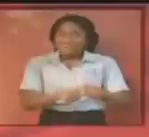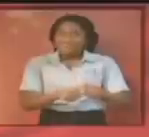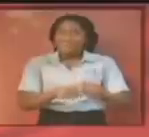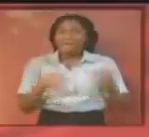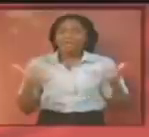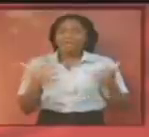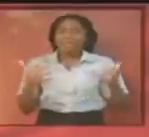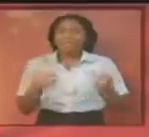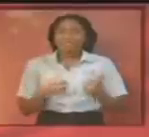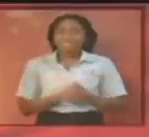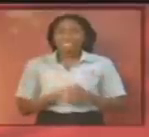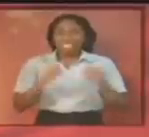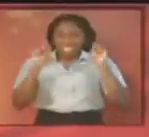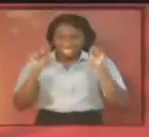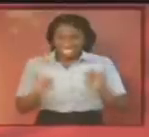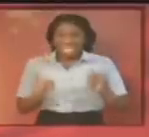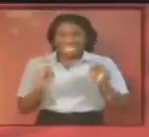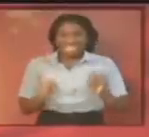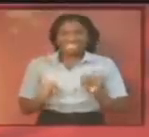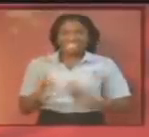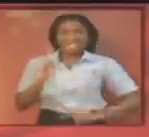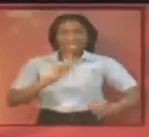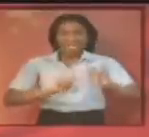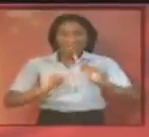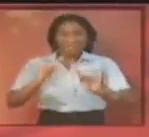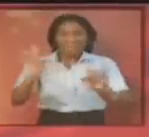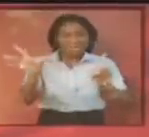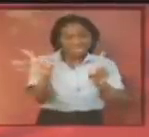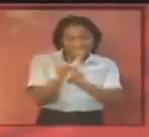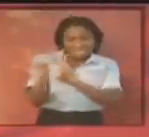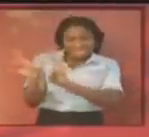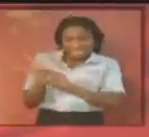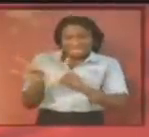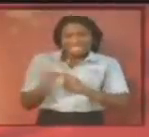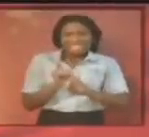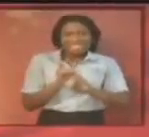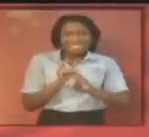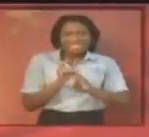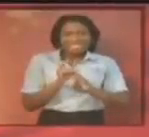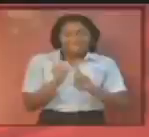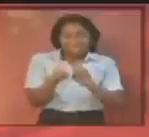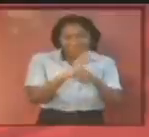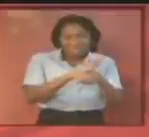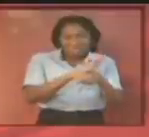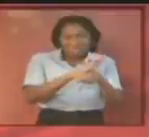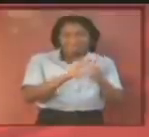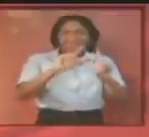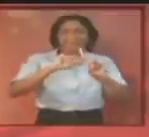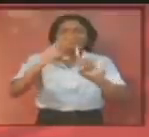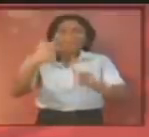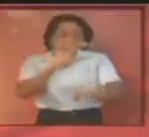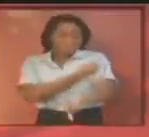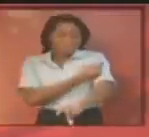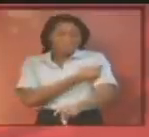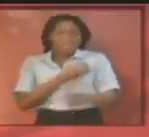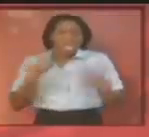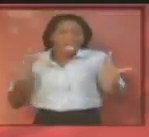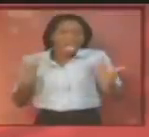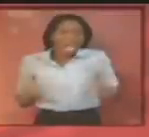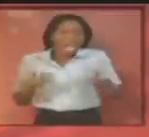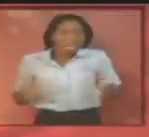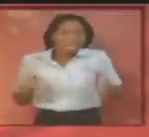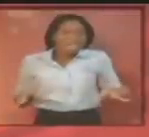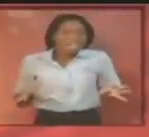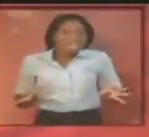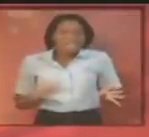So counting a case, when you count a case, if you have an increase in cases, you don't necessarily have an increase in sick people, because not